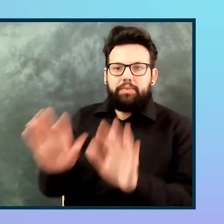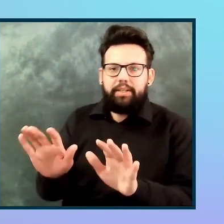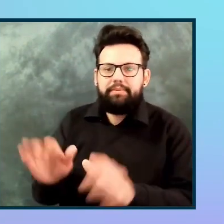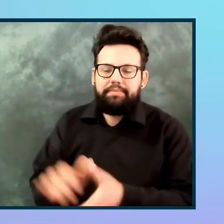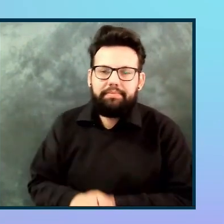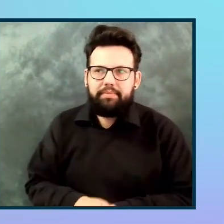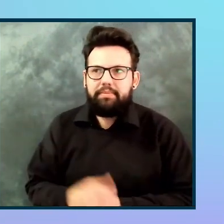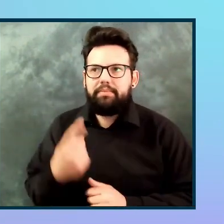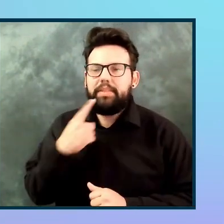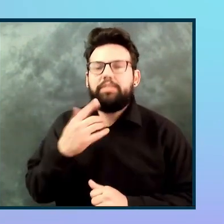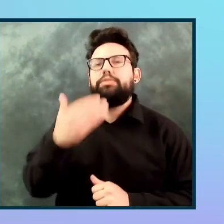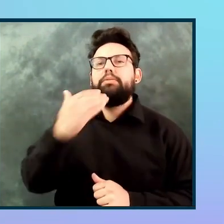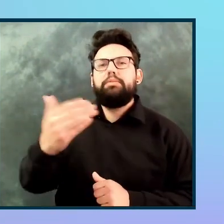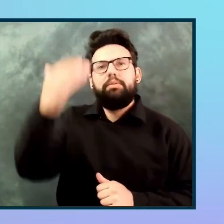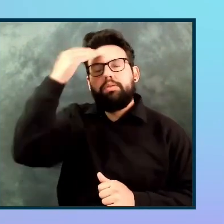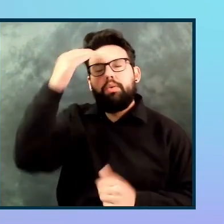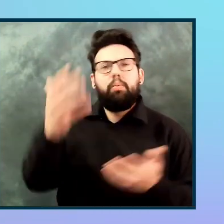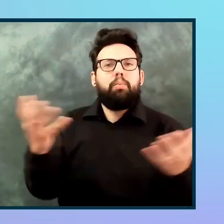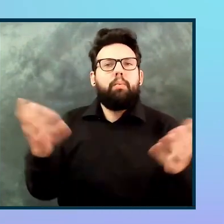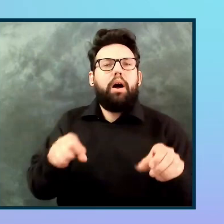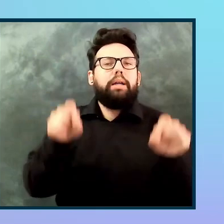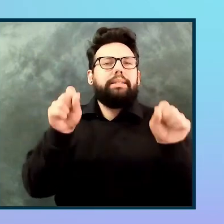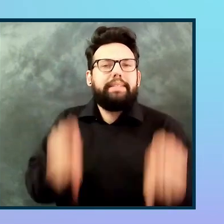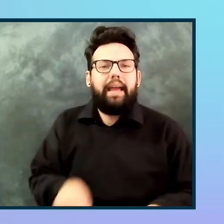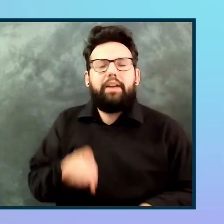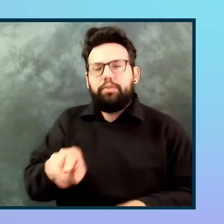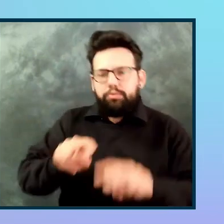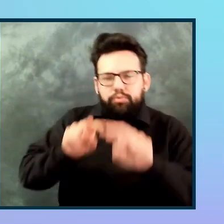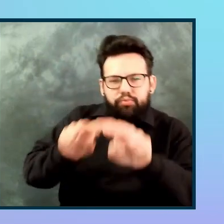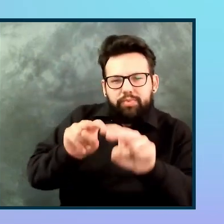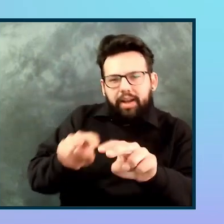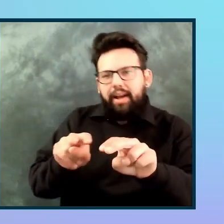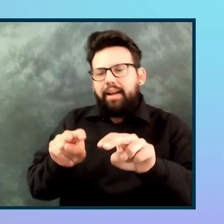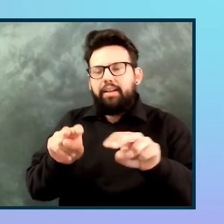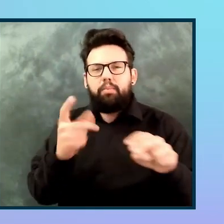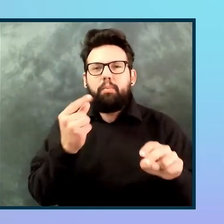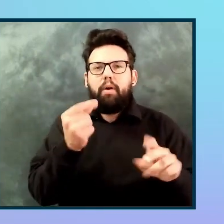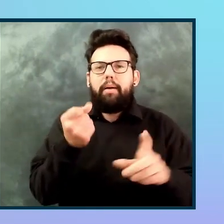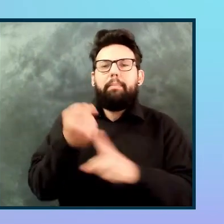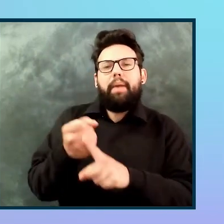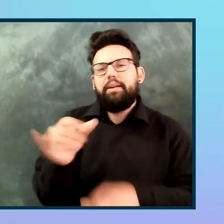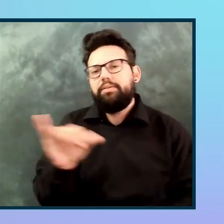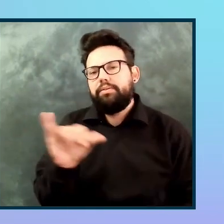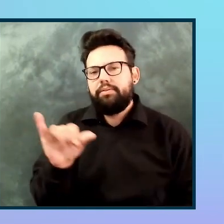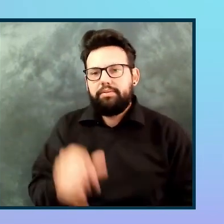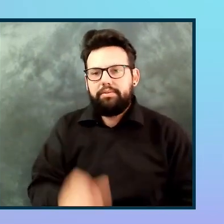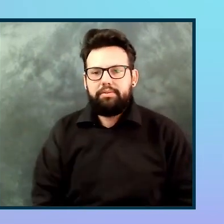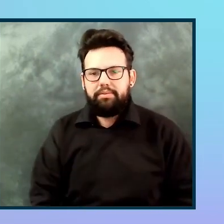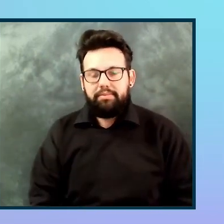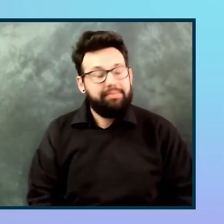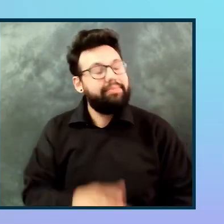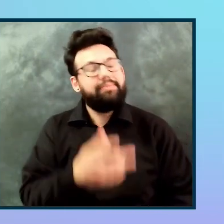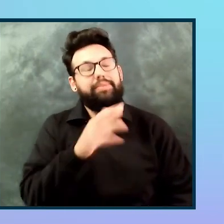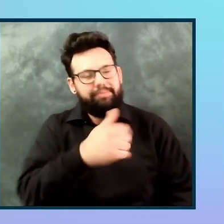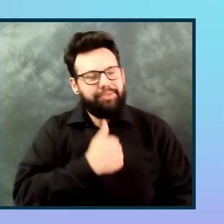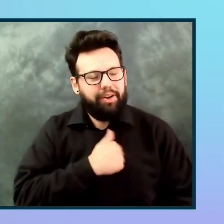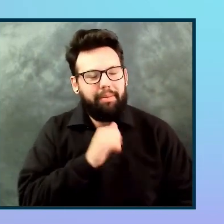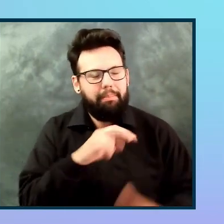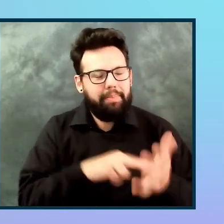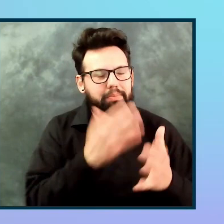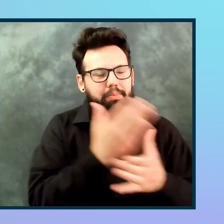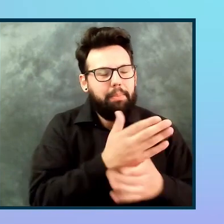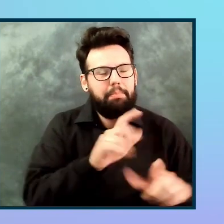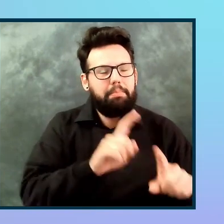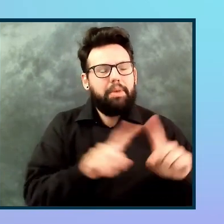with what should you be tracking and, Yes. how that has an impact and everything is great. Even looking at things like, sorry. No, go